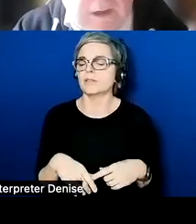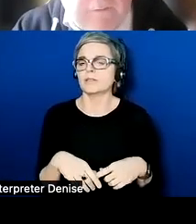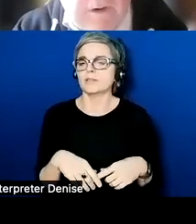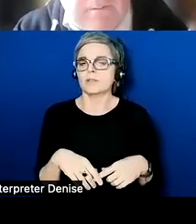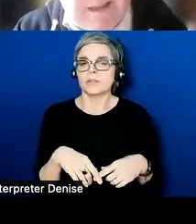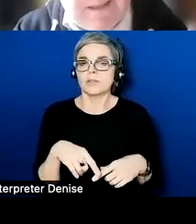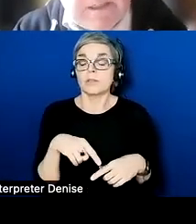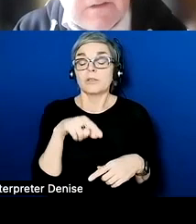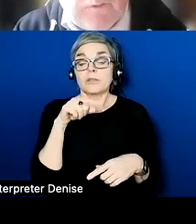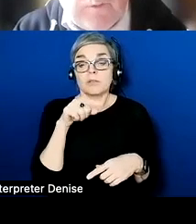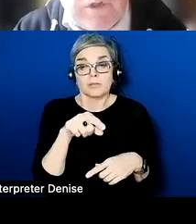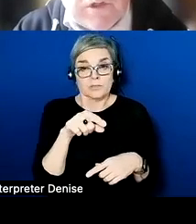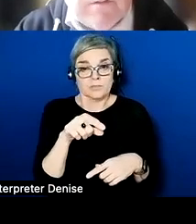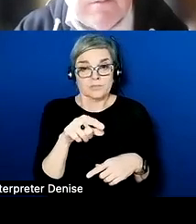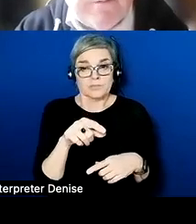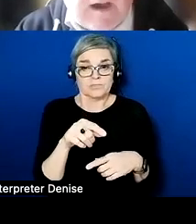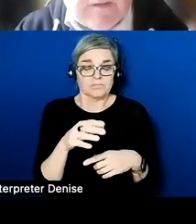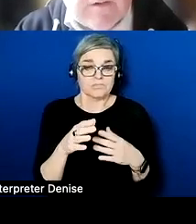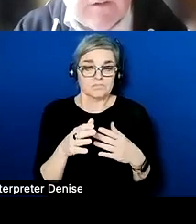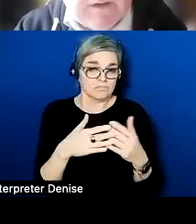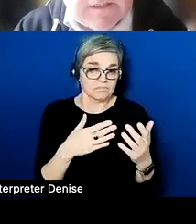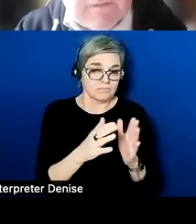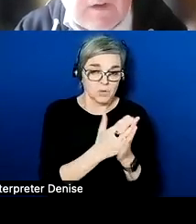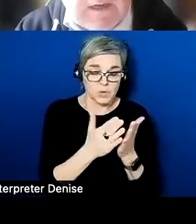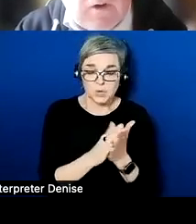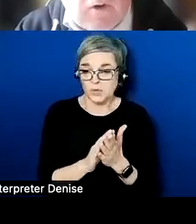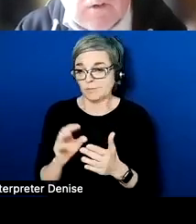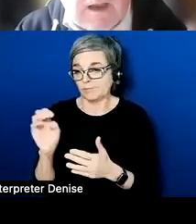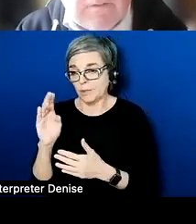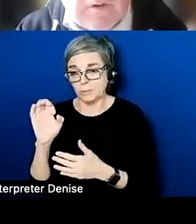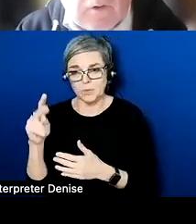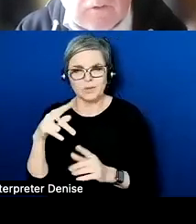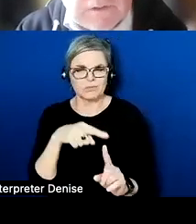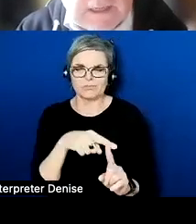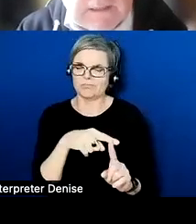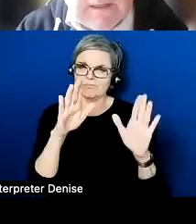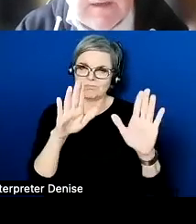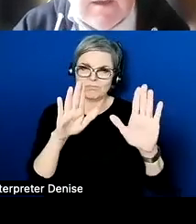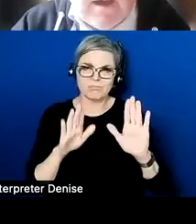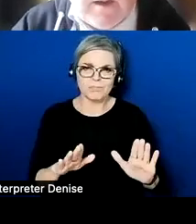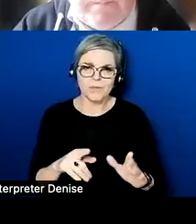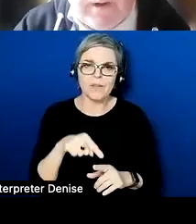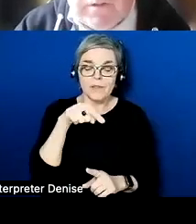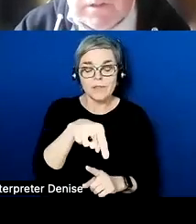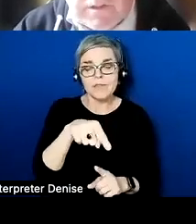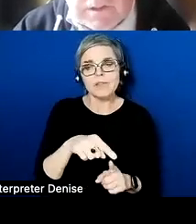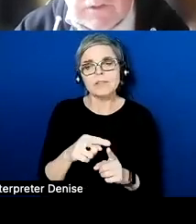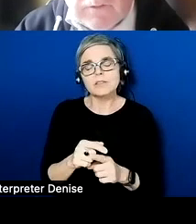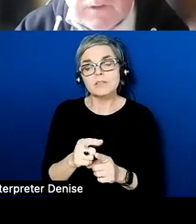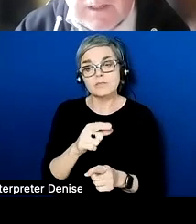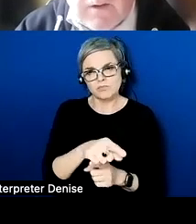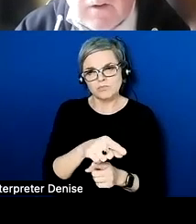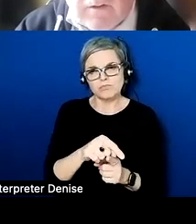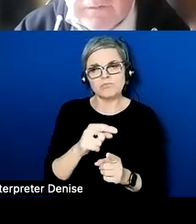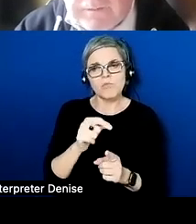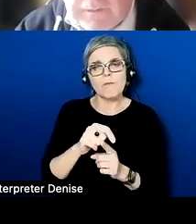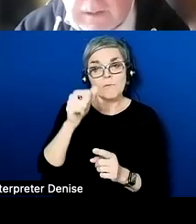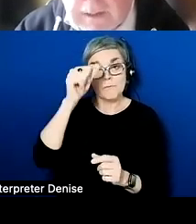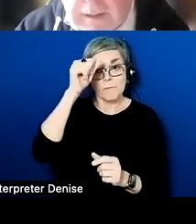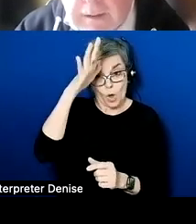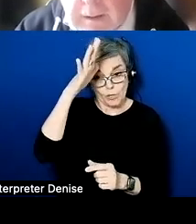book written by this Norwegian father, Svein Olaf Kolset, about the story